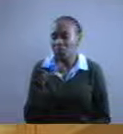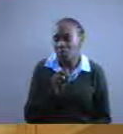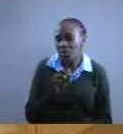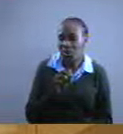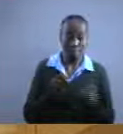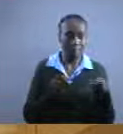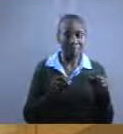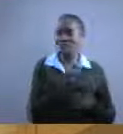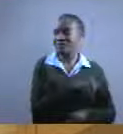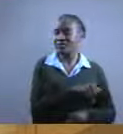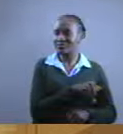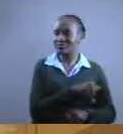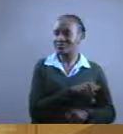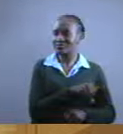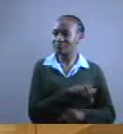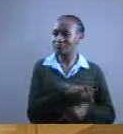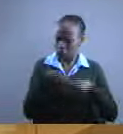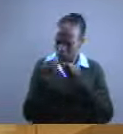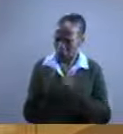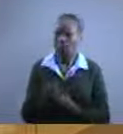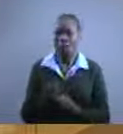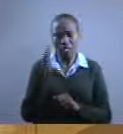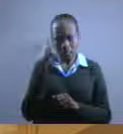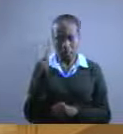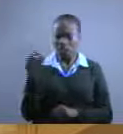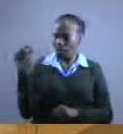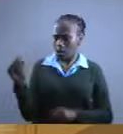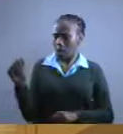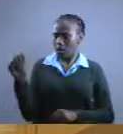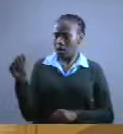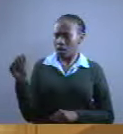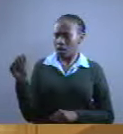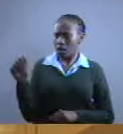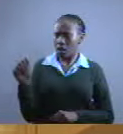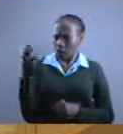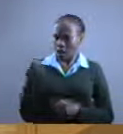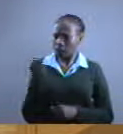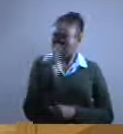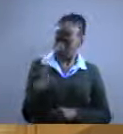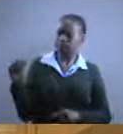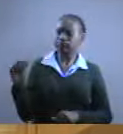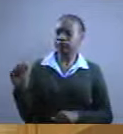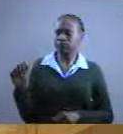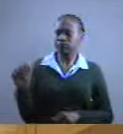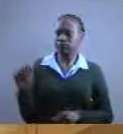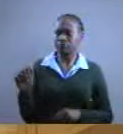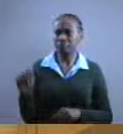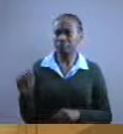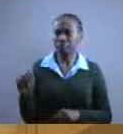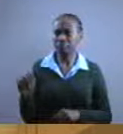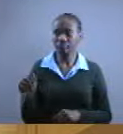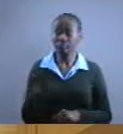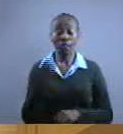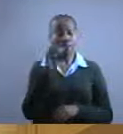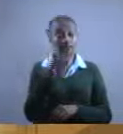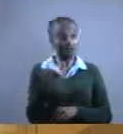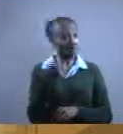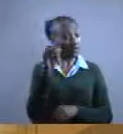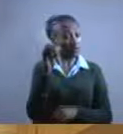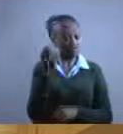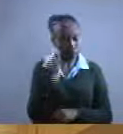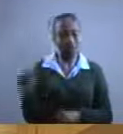Yes, Chairperson, the Democratic Alliance has an objection. There are objections.